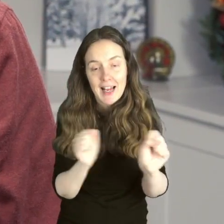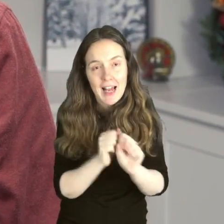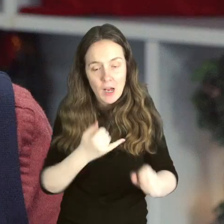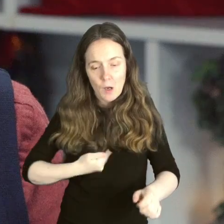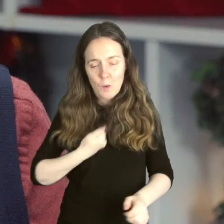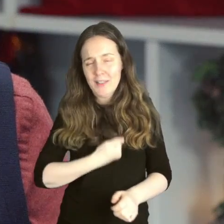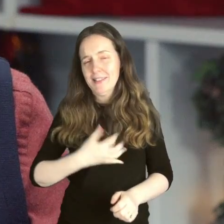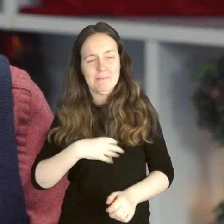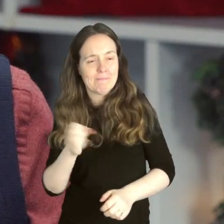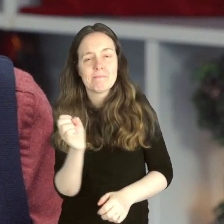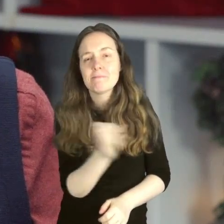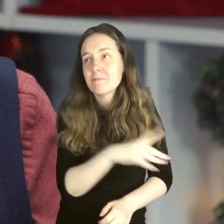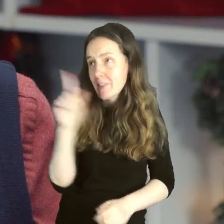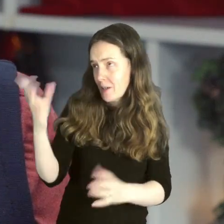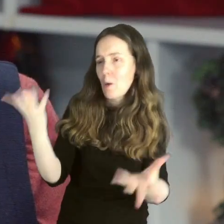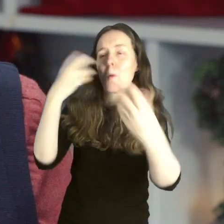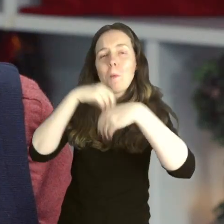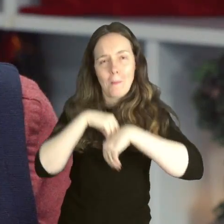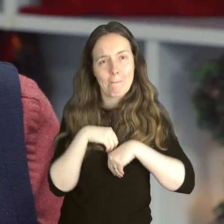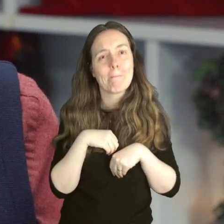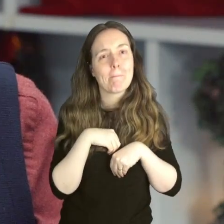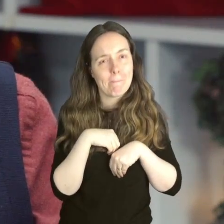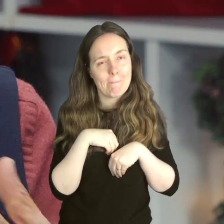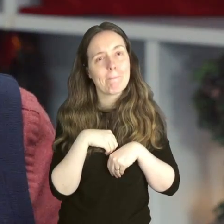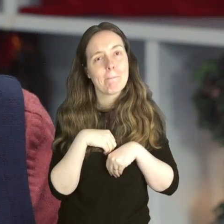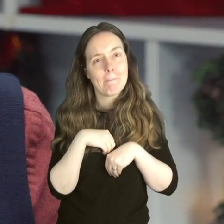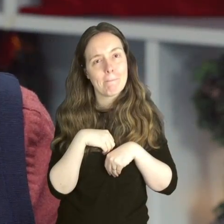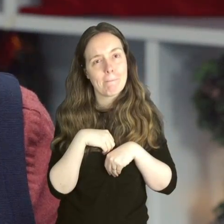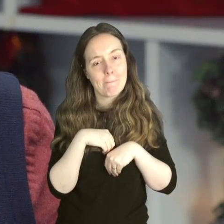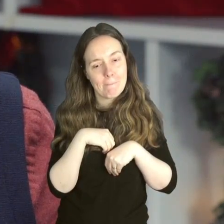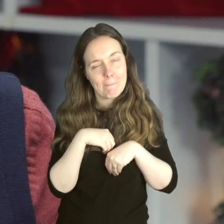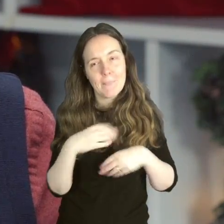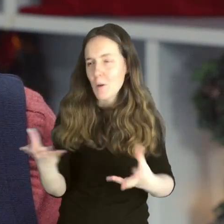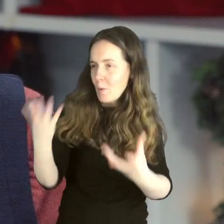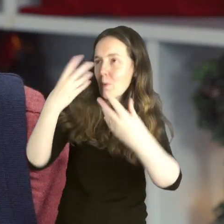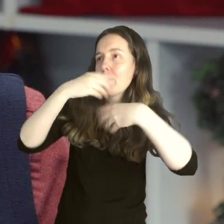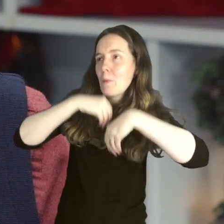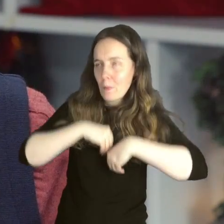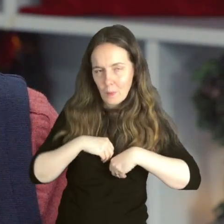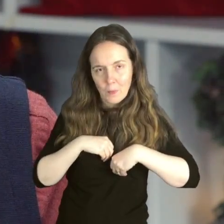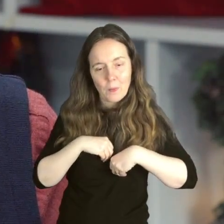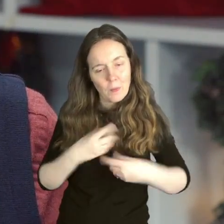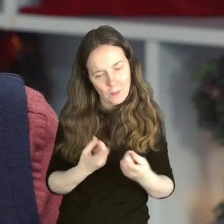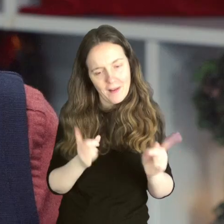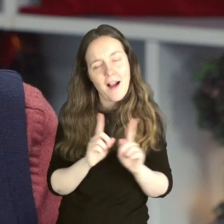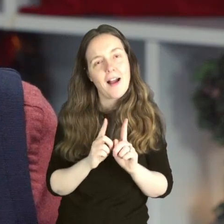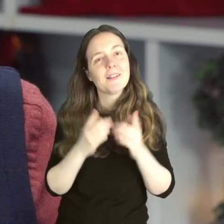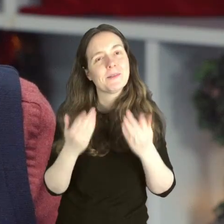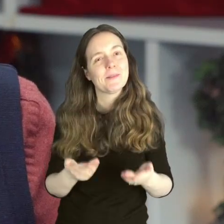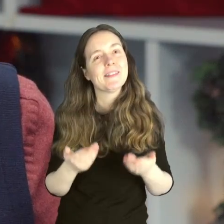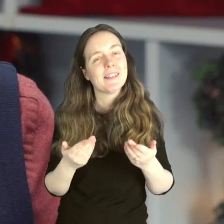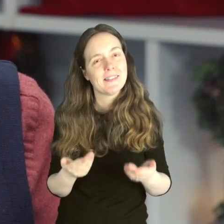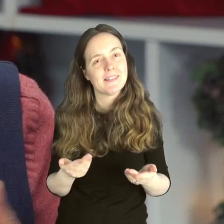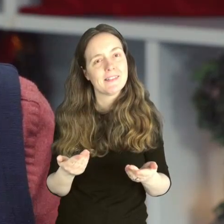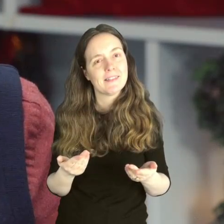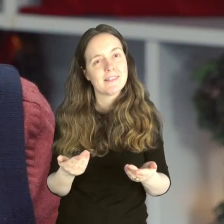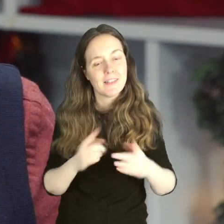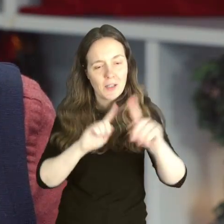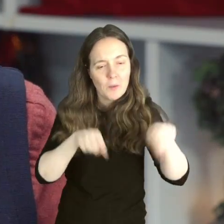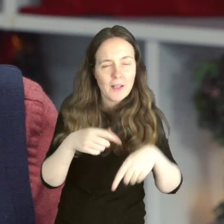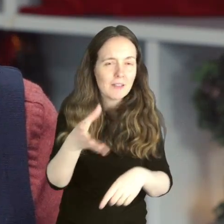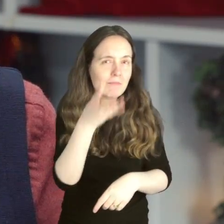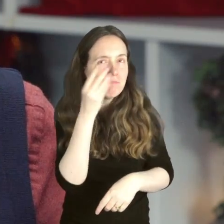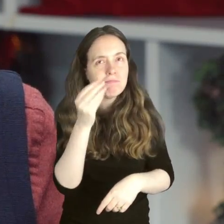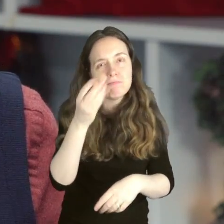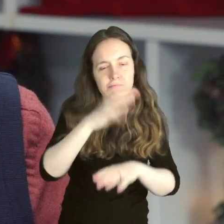sin and enter in, be born in us today. We hear